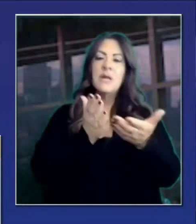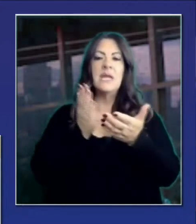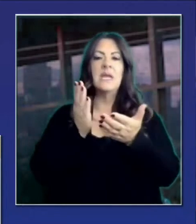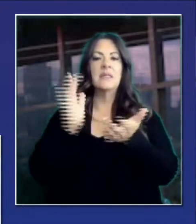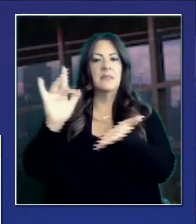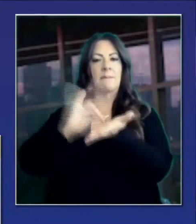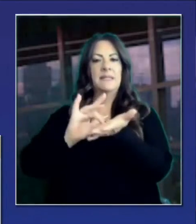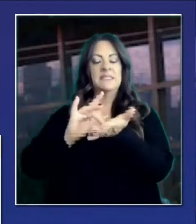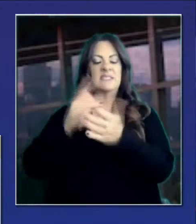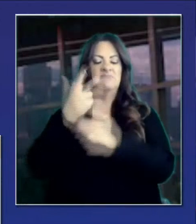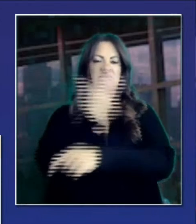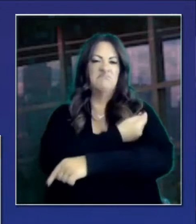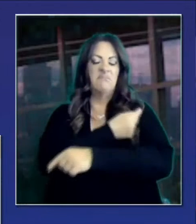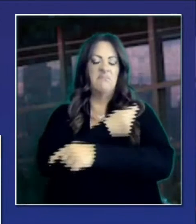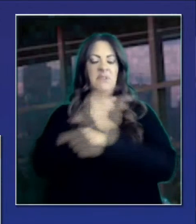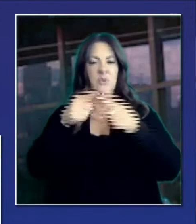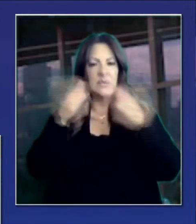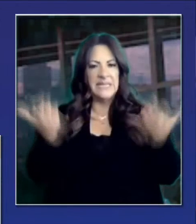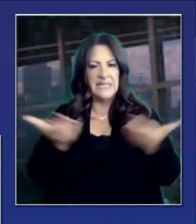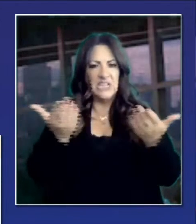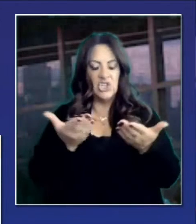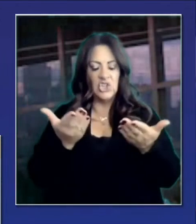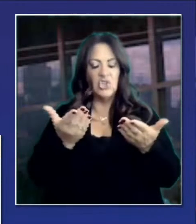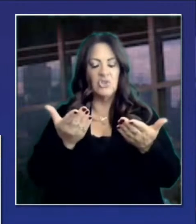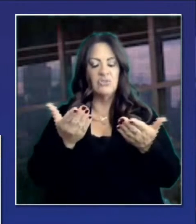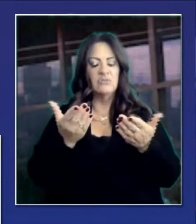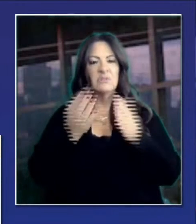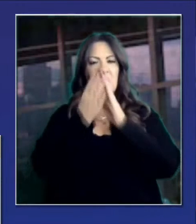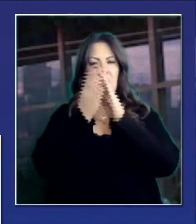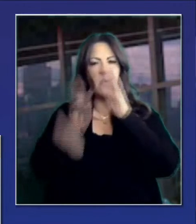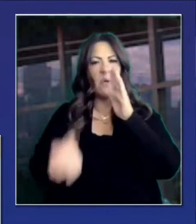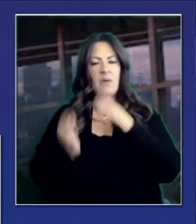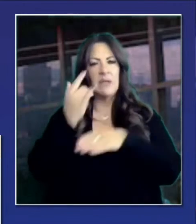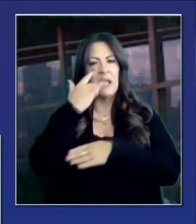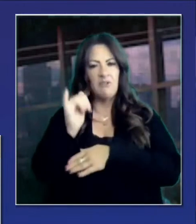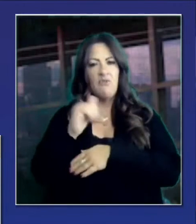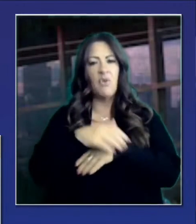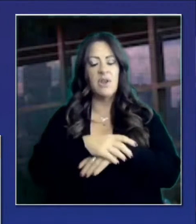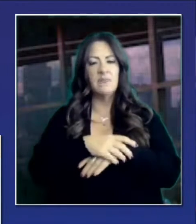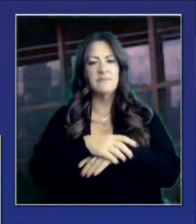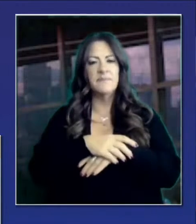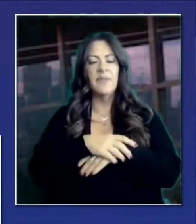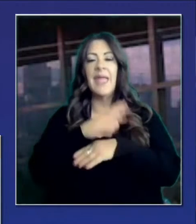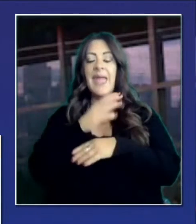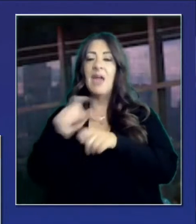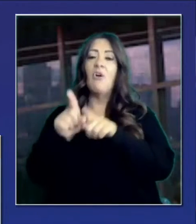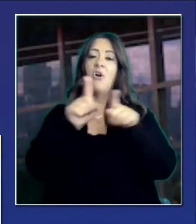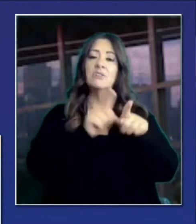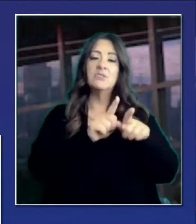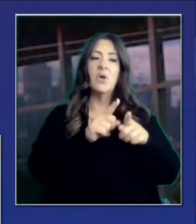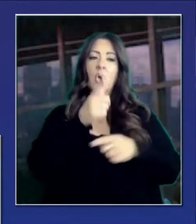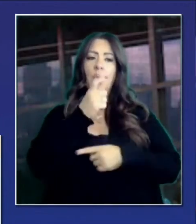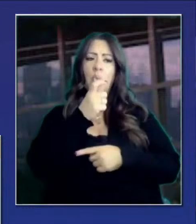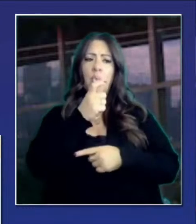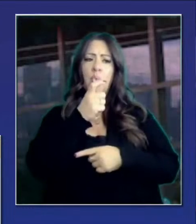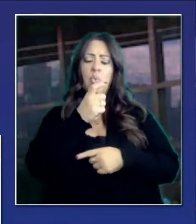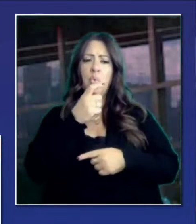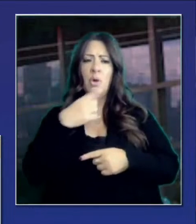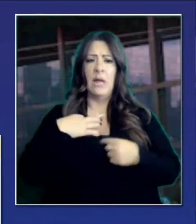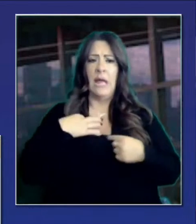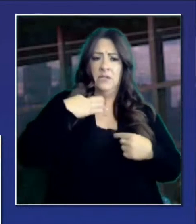period of time, we recognized the opportunity to simplify our eligibility framework. You've heard a little bit about that